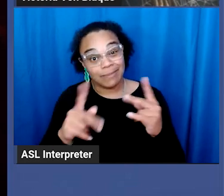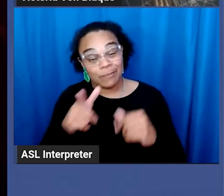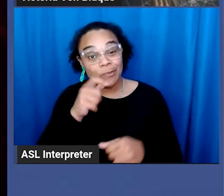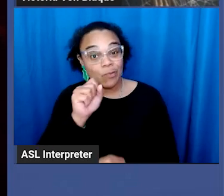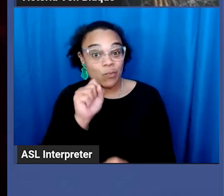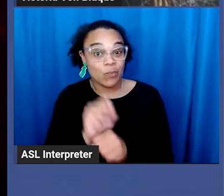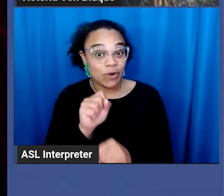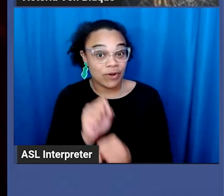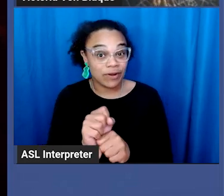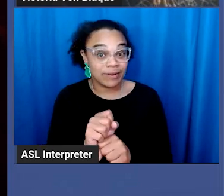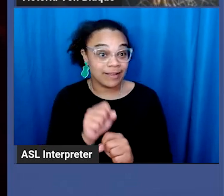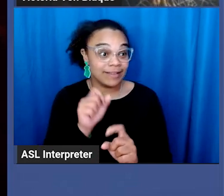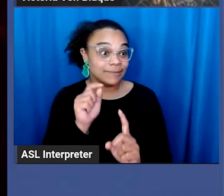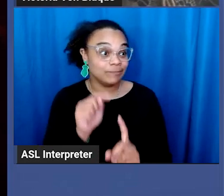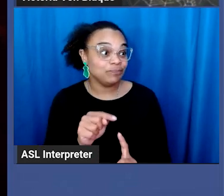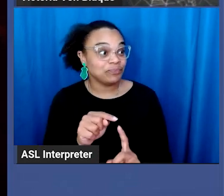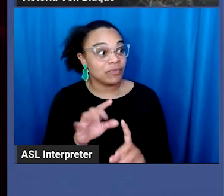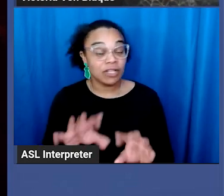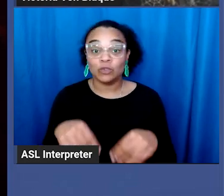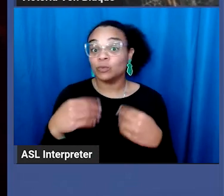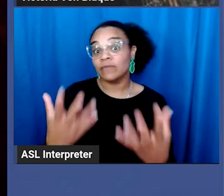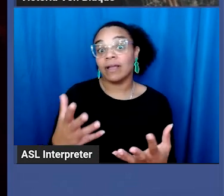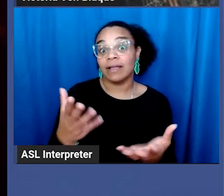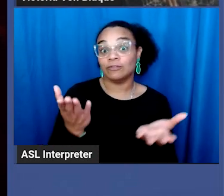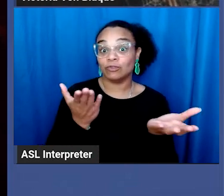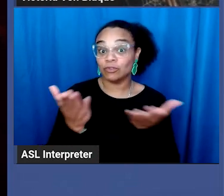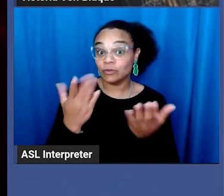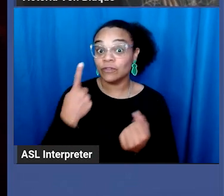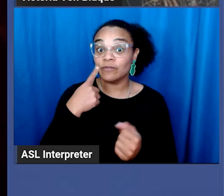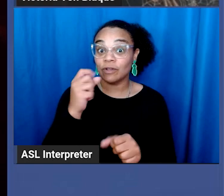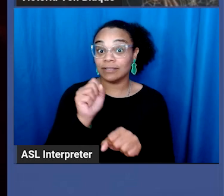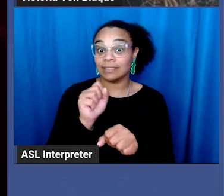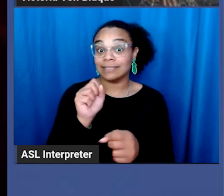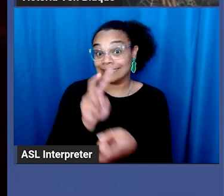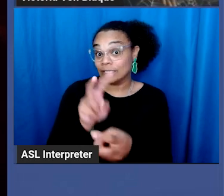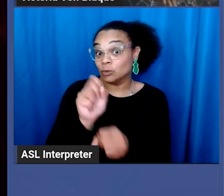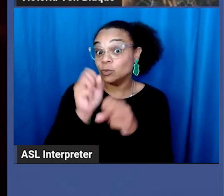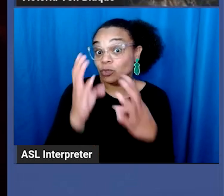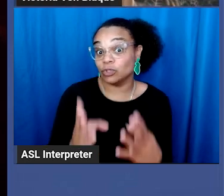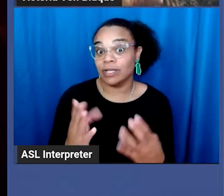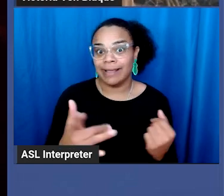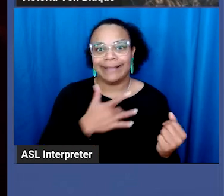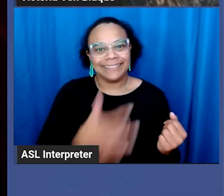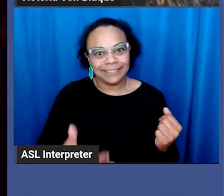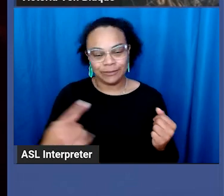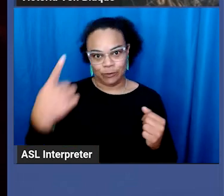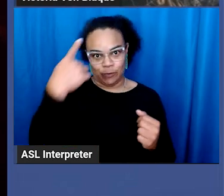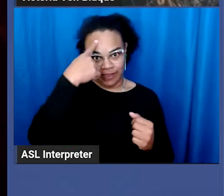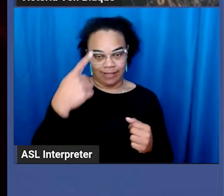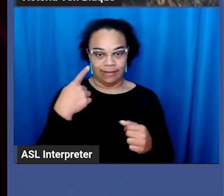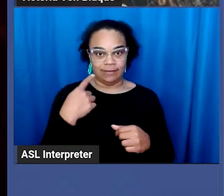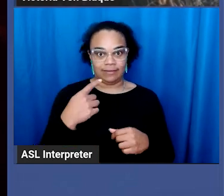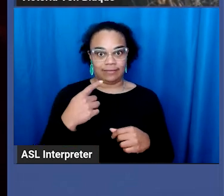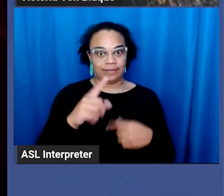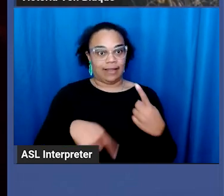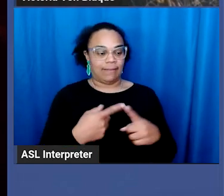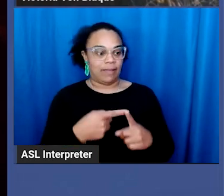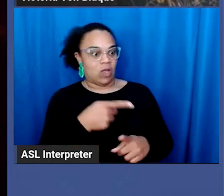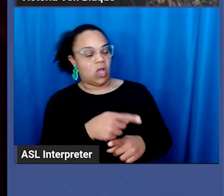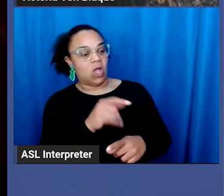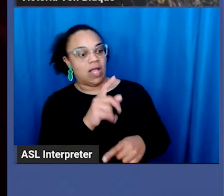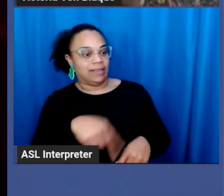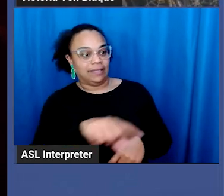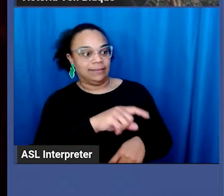work that provide services for sex workers seem to reduce us to only our genitals,